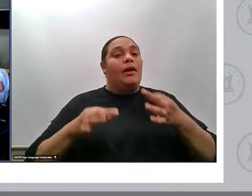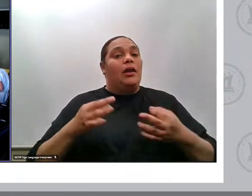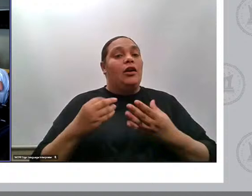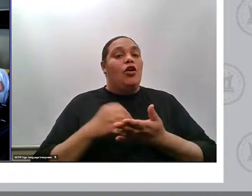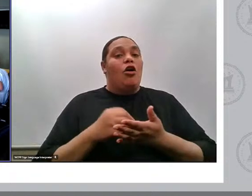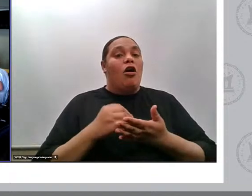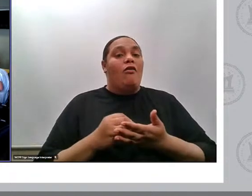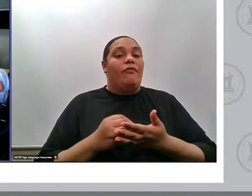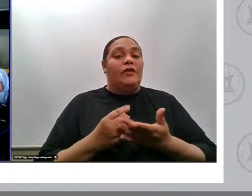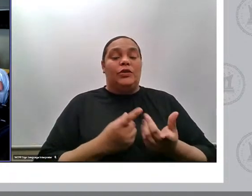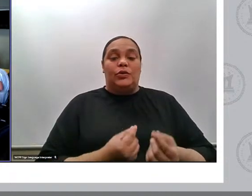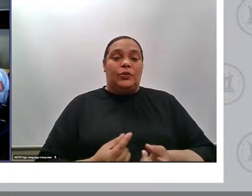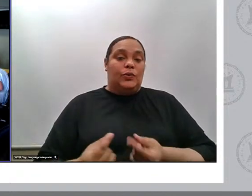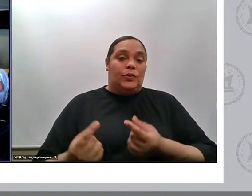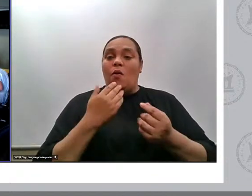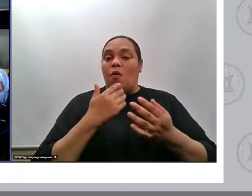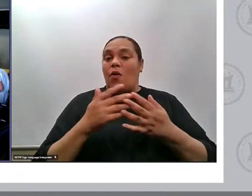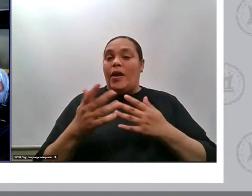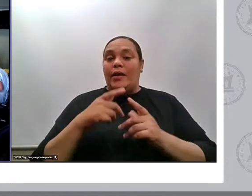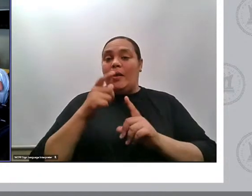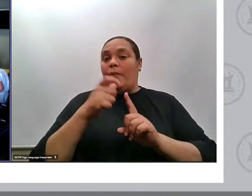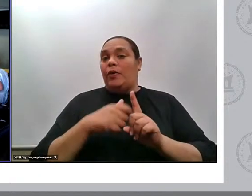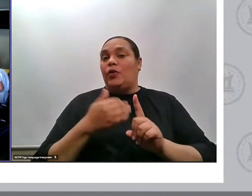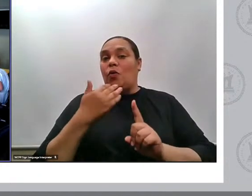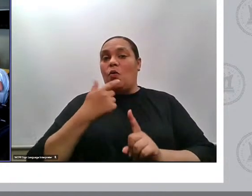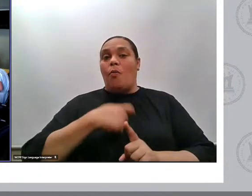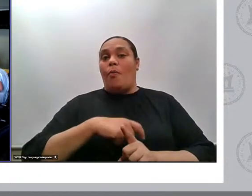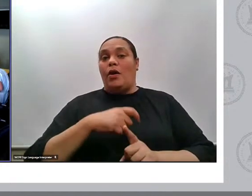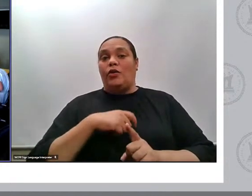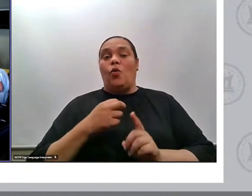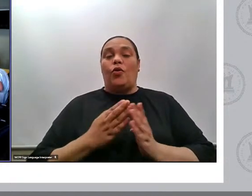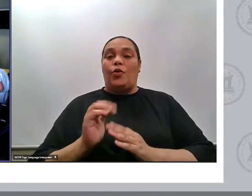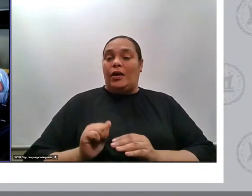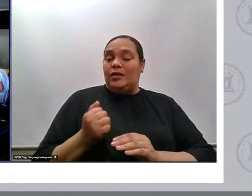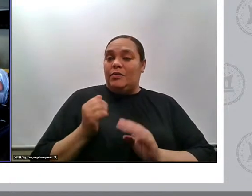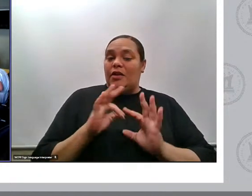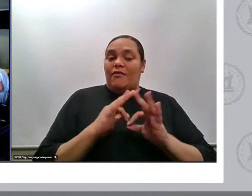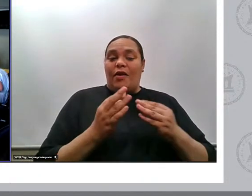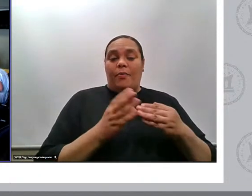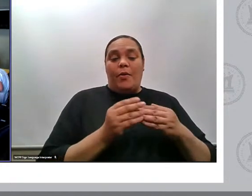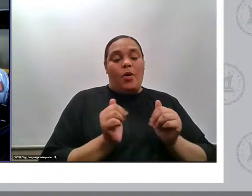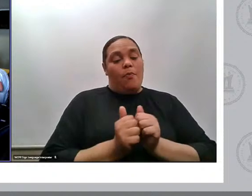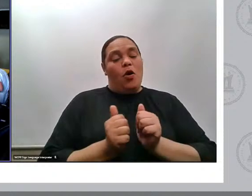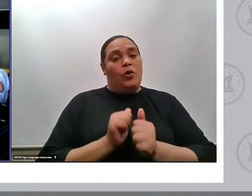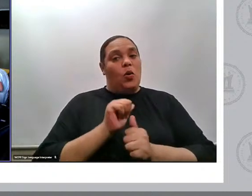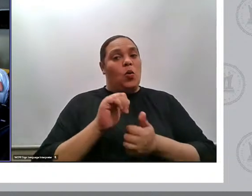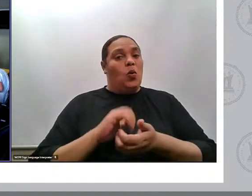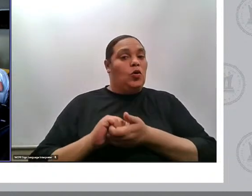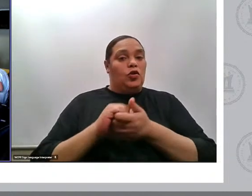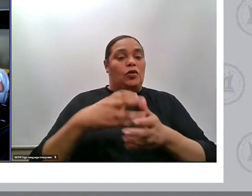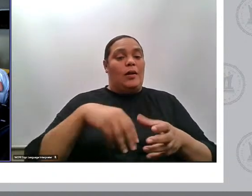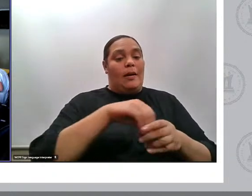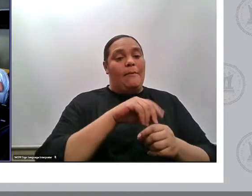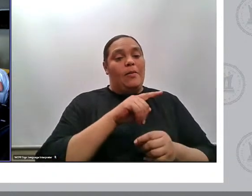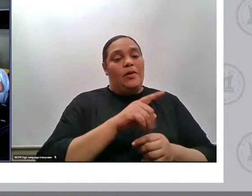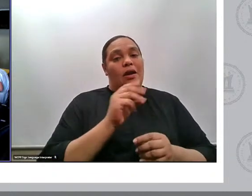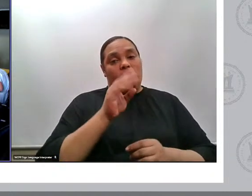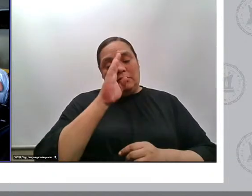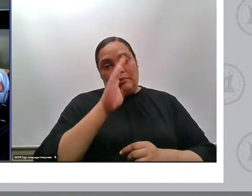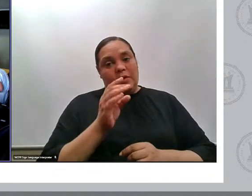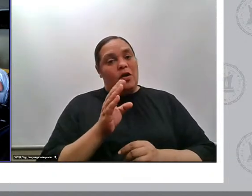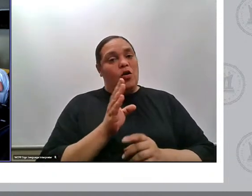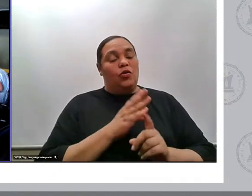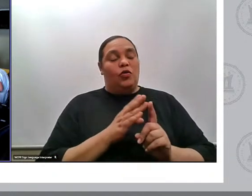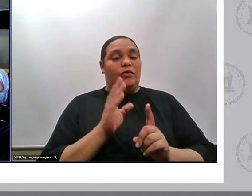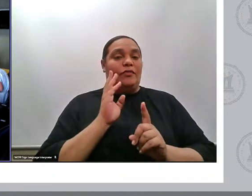bearer, anyone, whether personally or through a spouse, family member, partner, or associate, has a direct or indirect